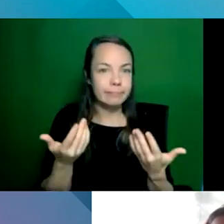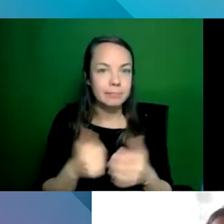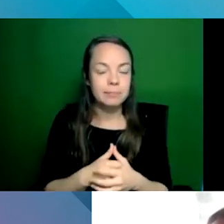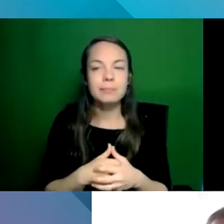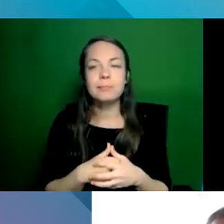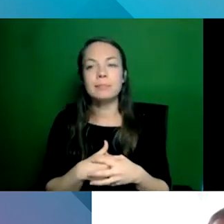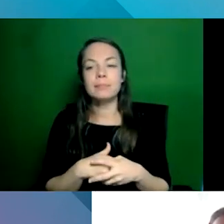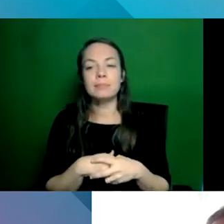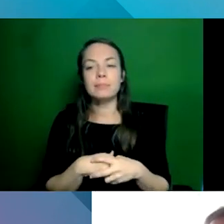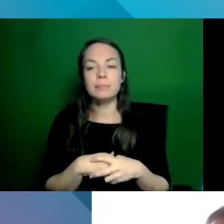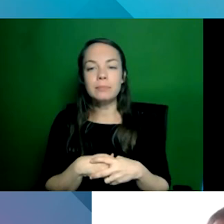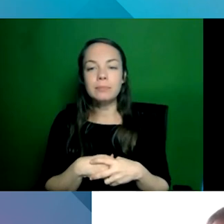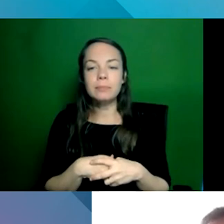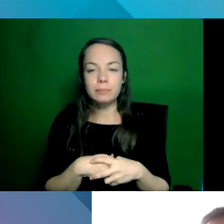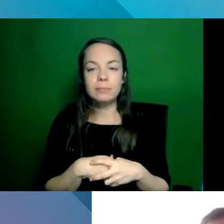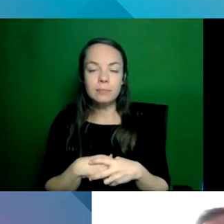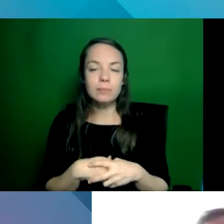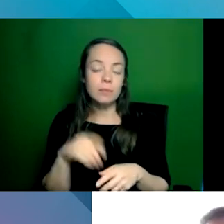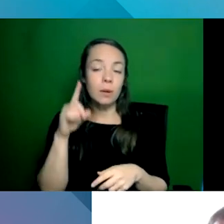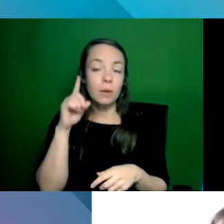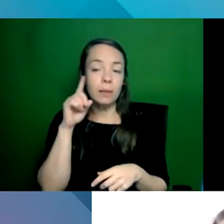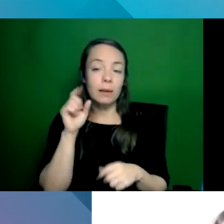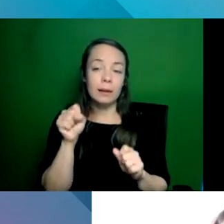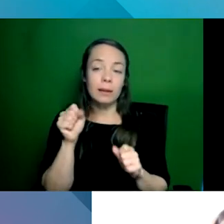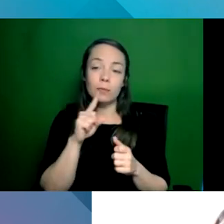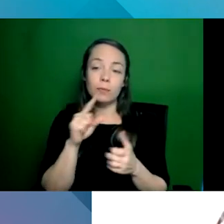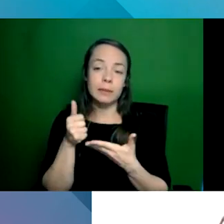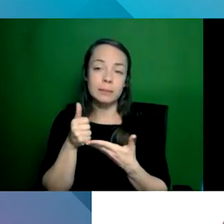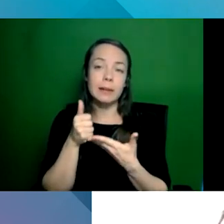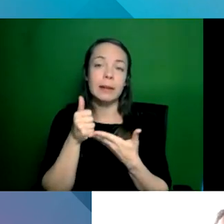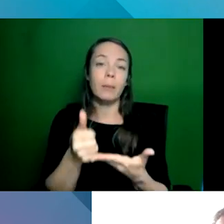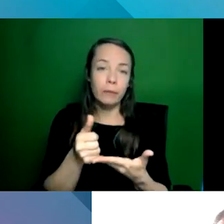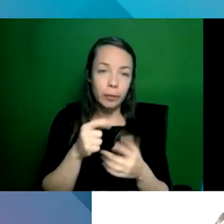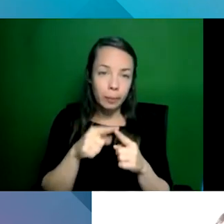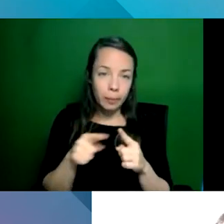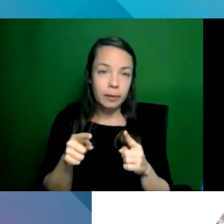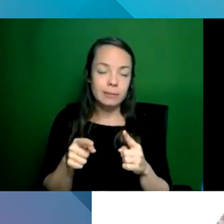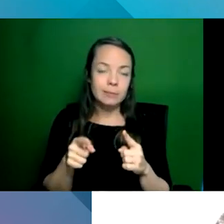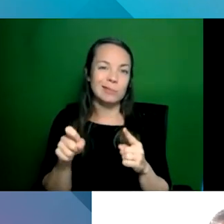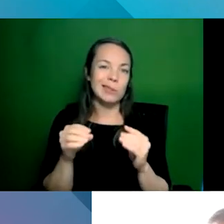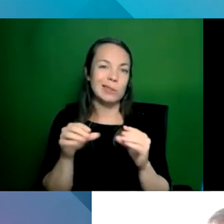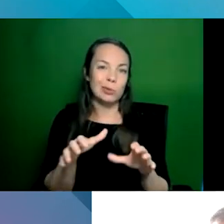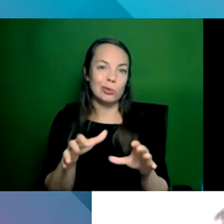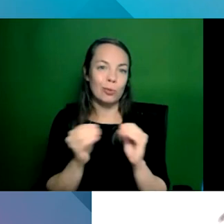So I think it can be really helpful, but I think there's more work to be done first.